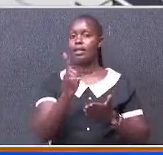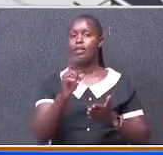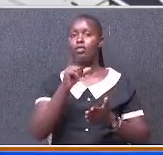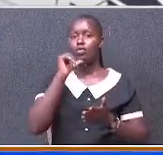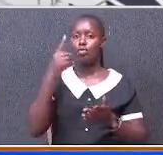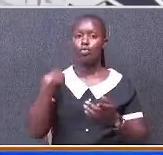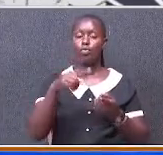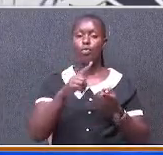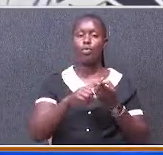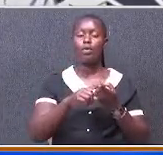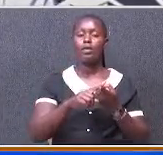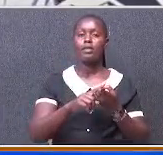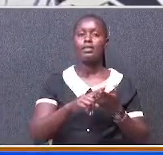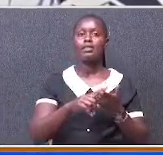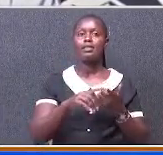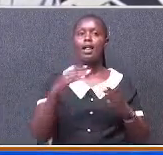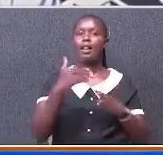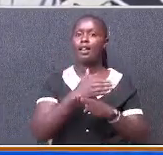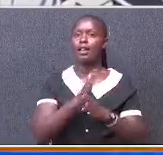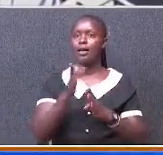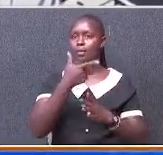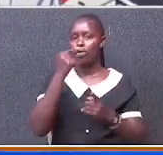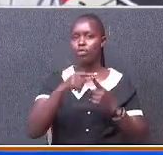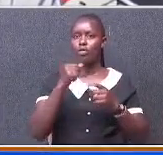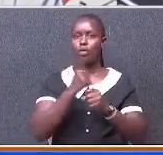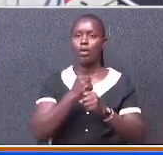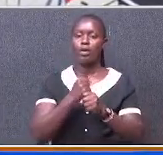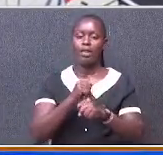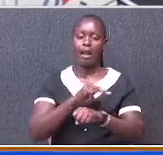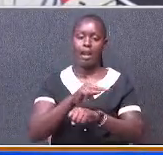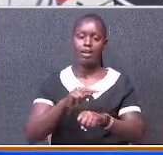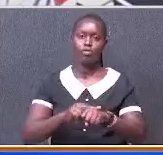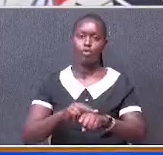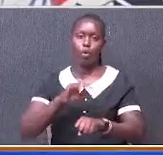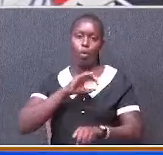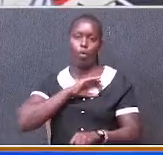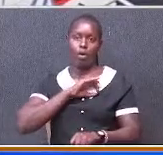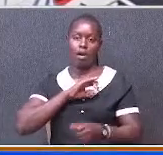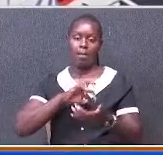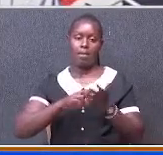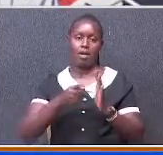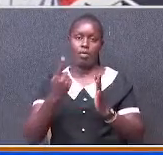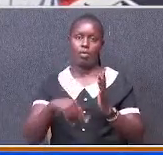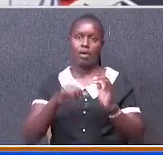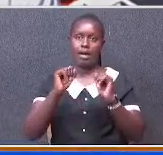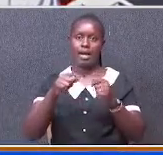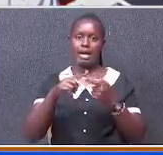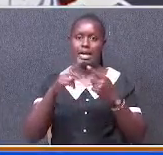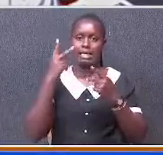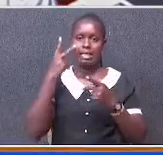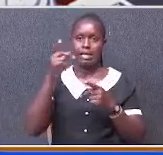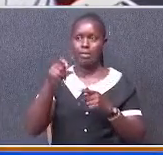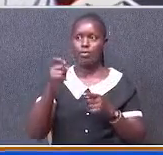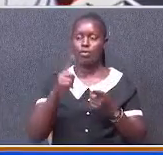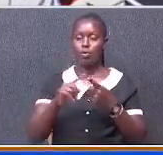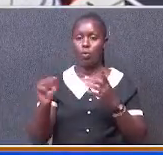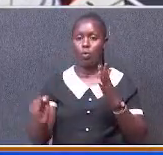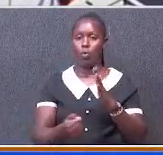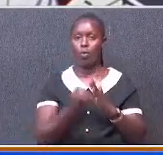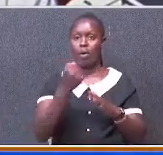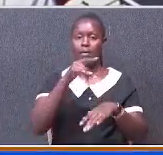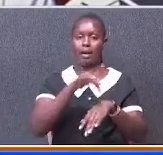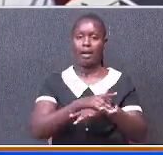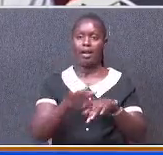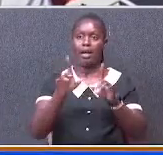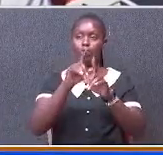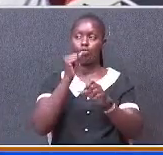default, because they are working in their natural cohorts, meaning you can see this, a person can wake up at 2 a.m. and do that same thing